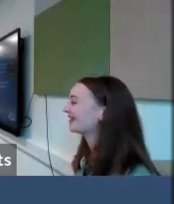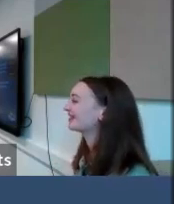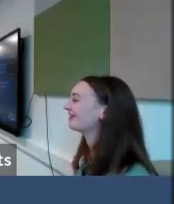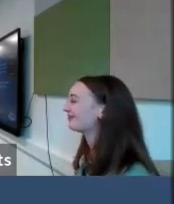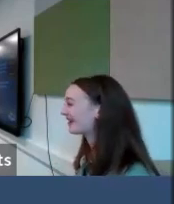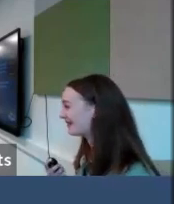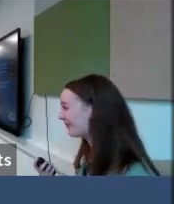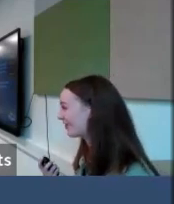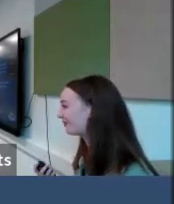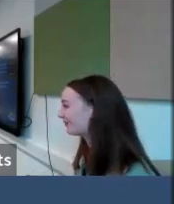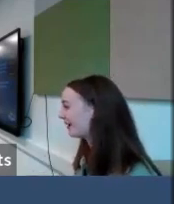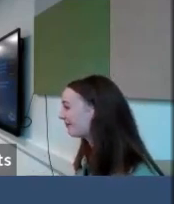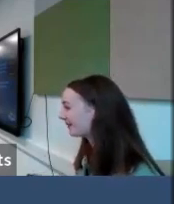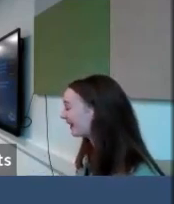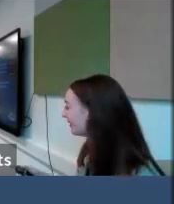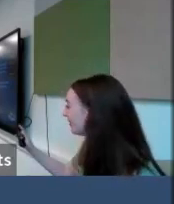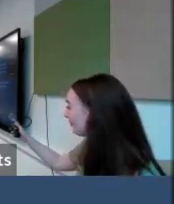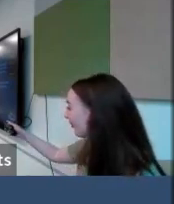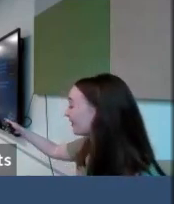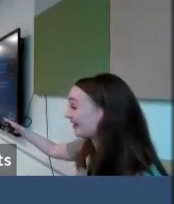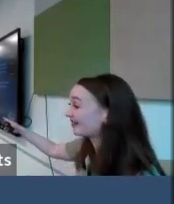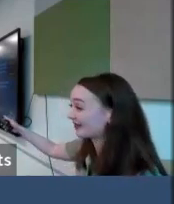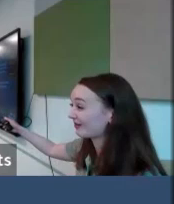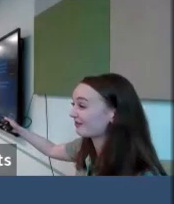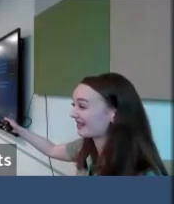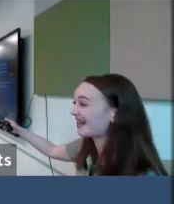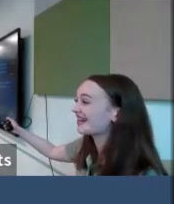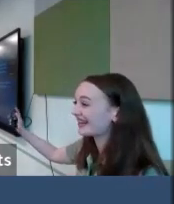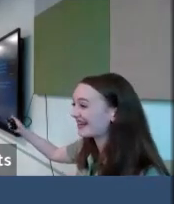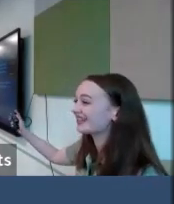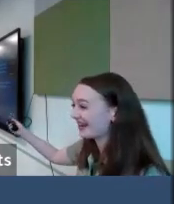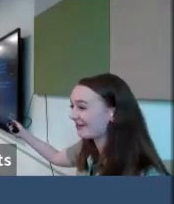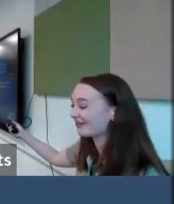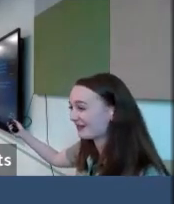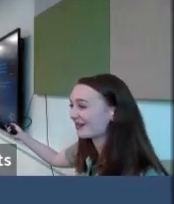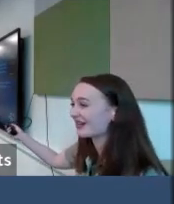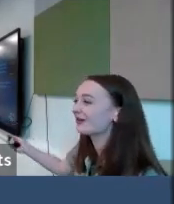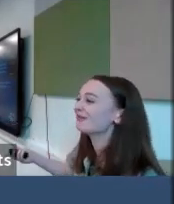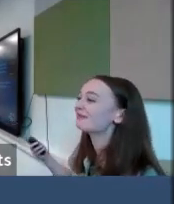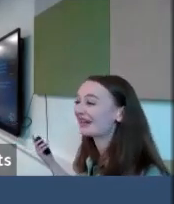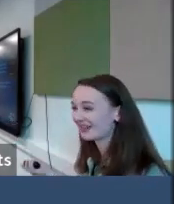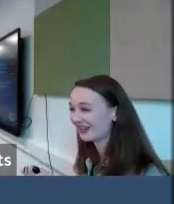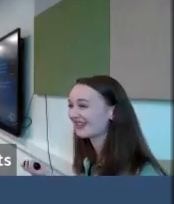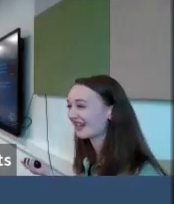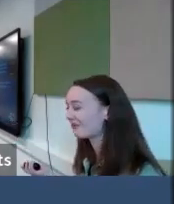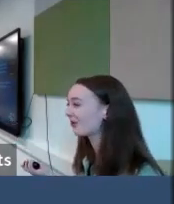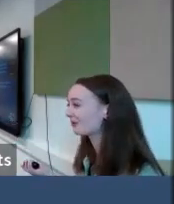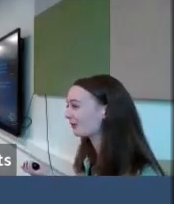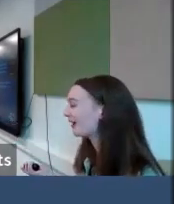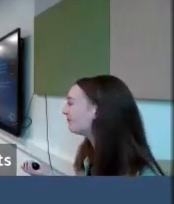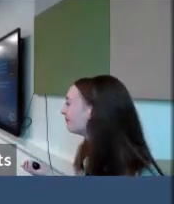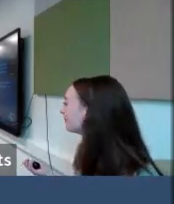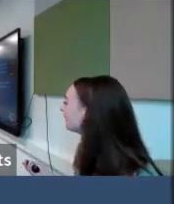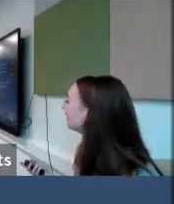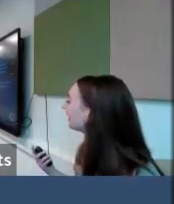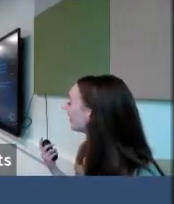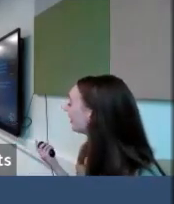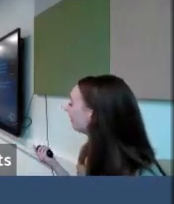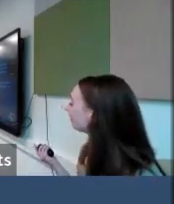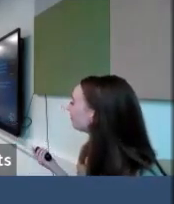local businesses to invest in portable ramps. I've even brought the leaflets with me today in case you know of somebody who might be interested in a portable